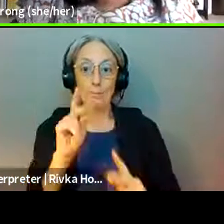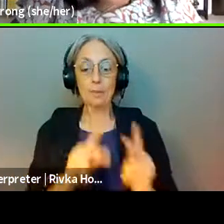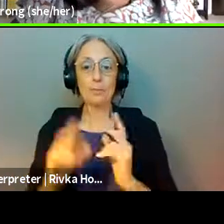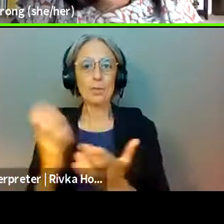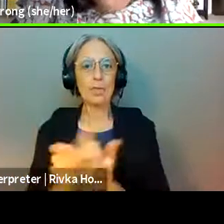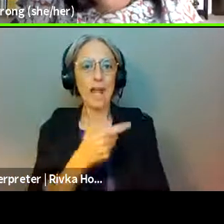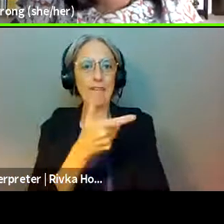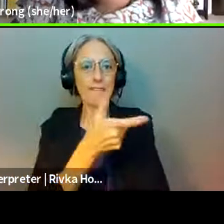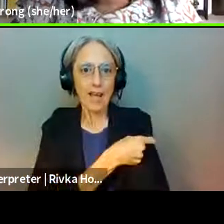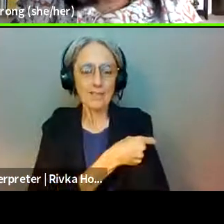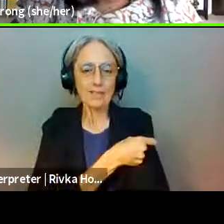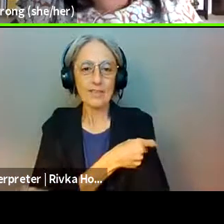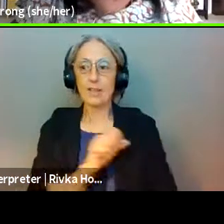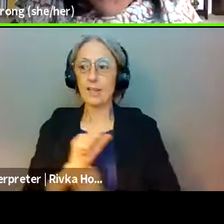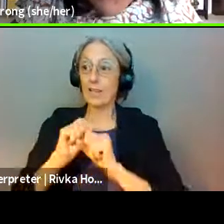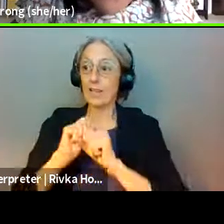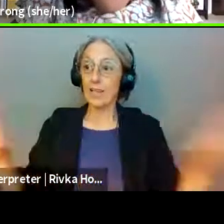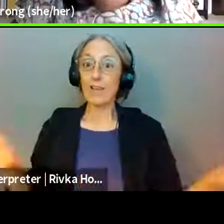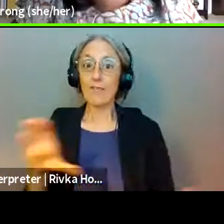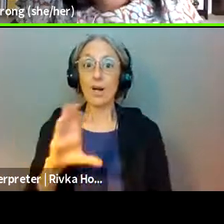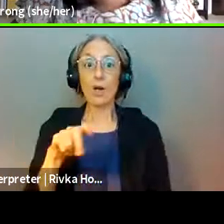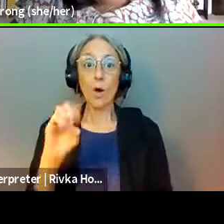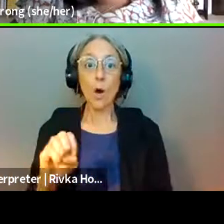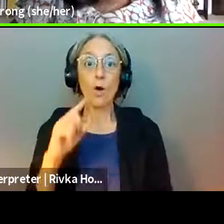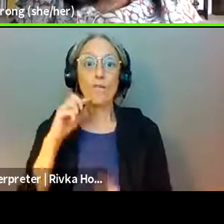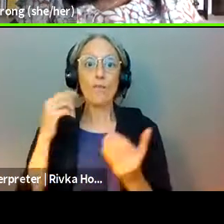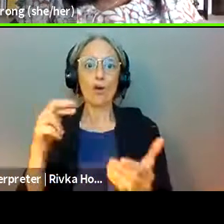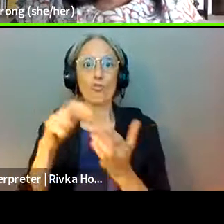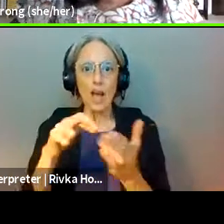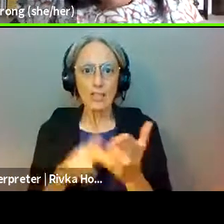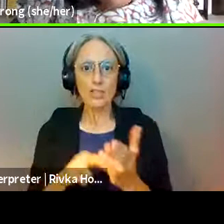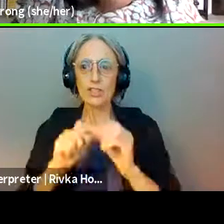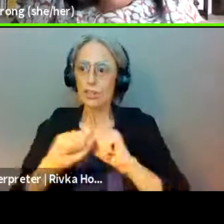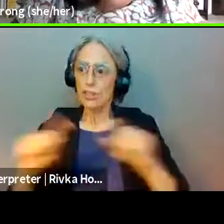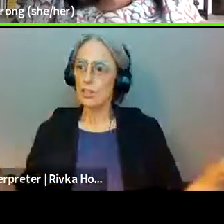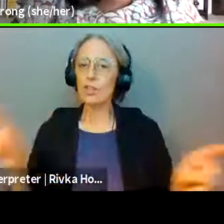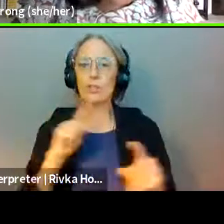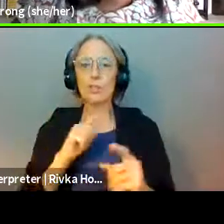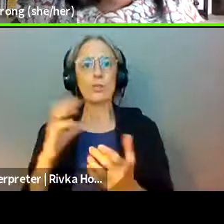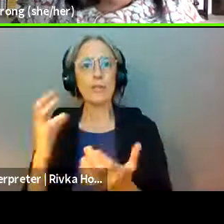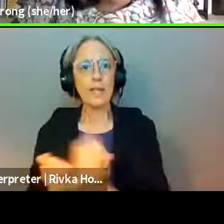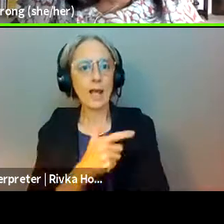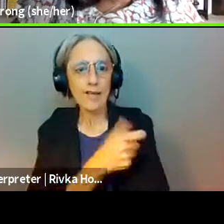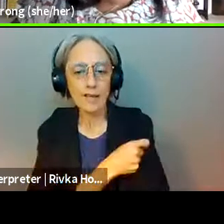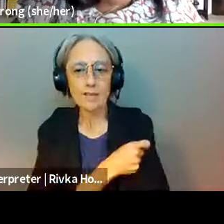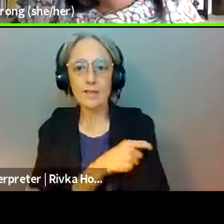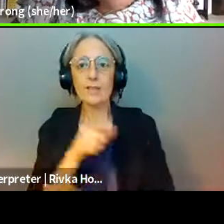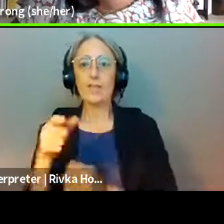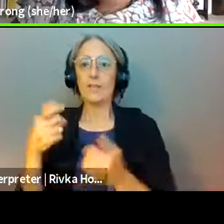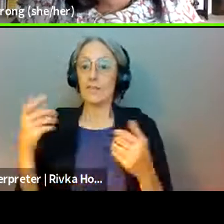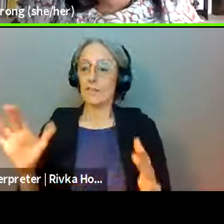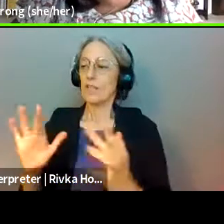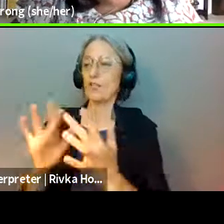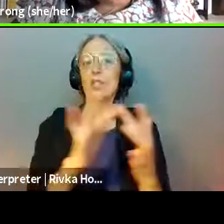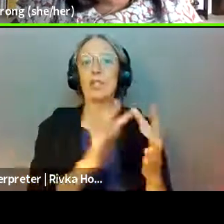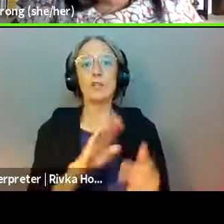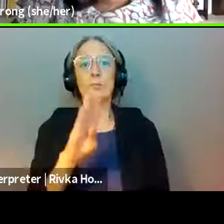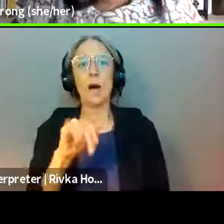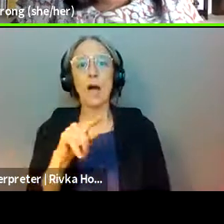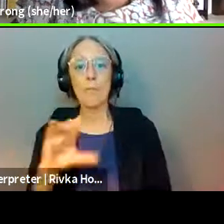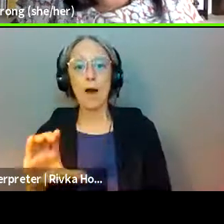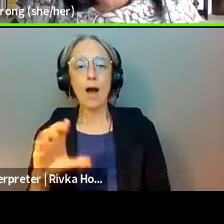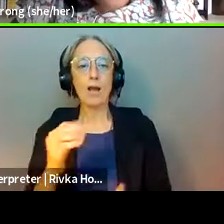Giving people codes to be able to register for vaccine, reaching out to BIPOC and marginalized